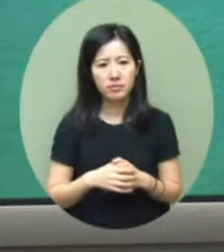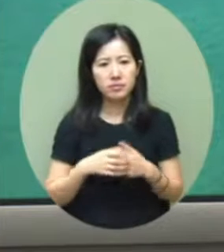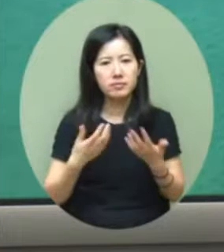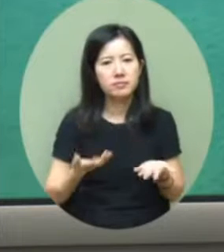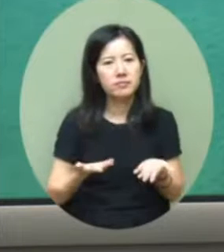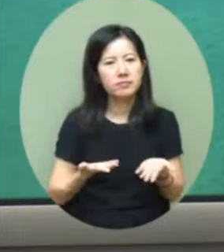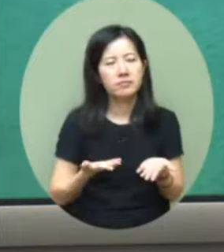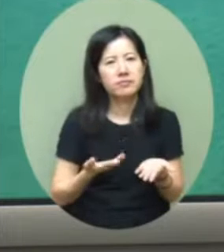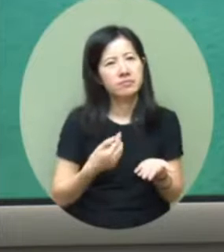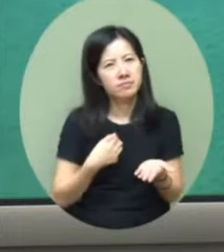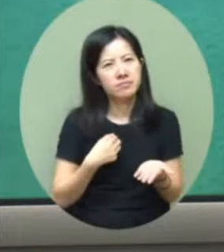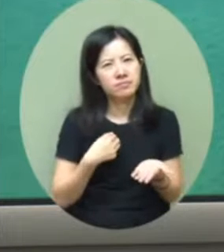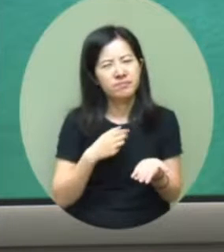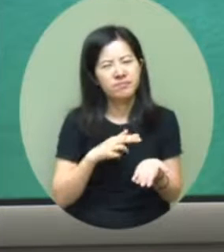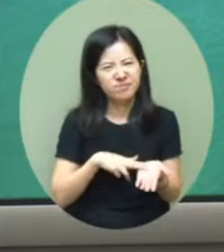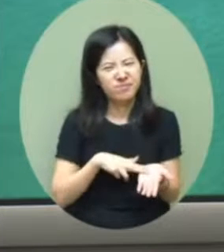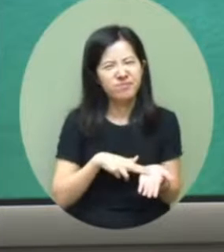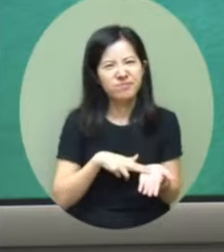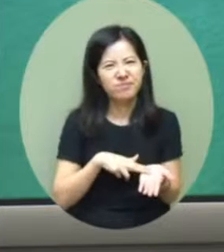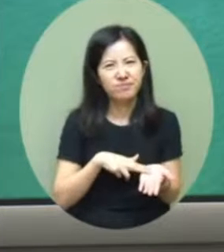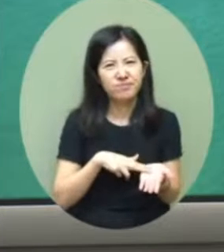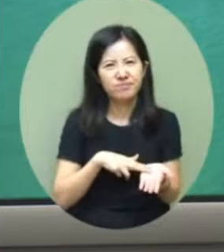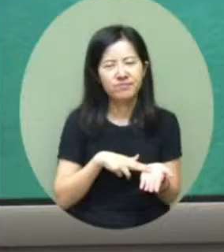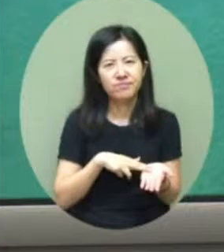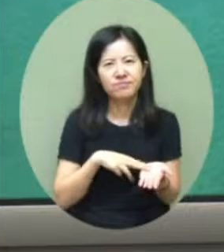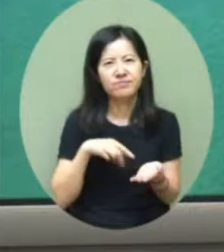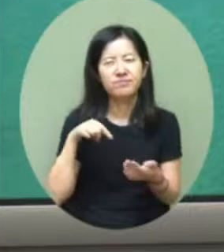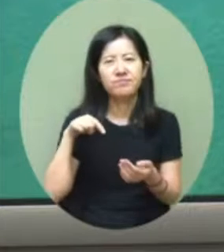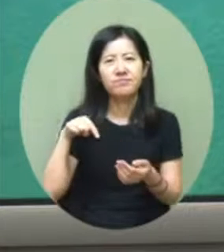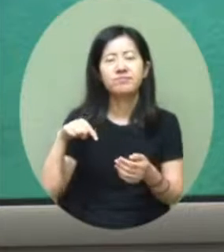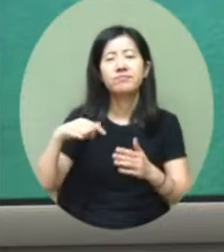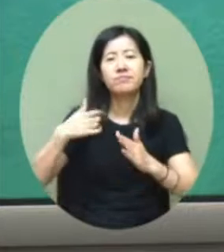points, both at the airport,